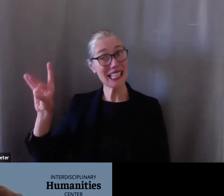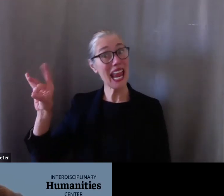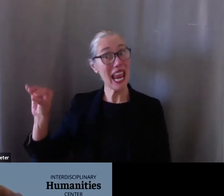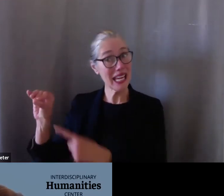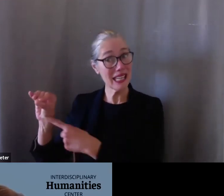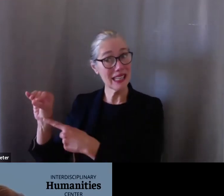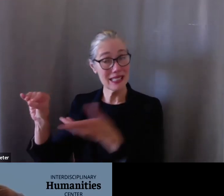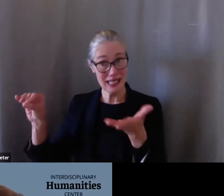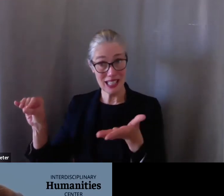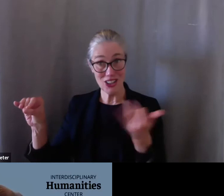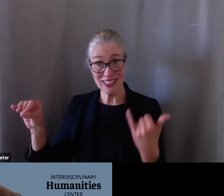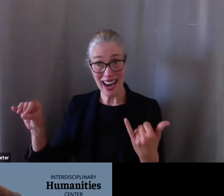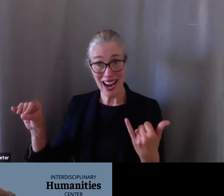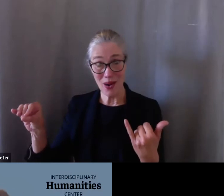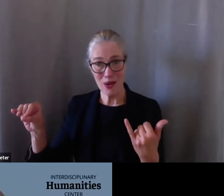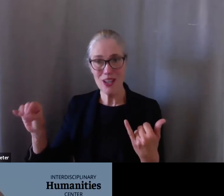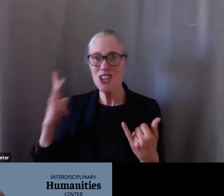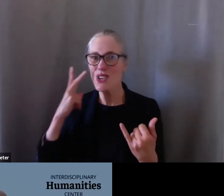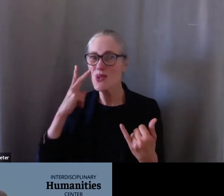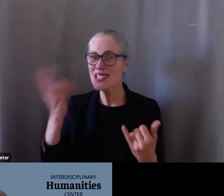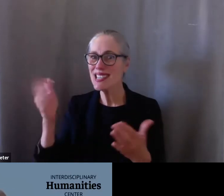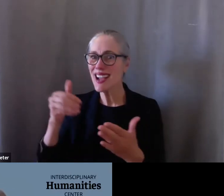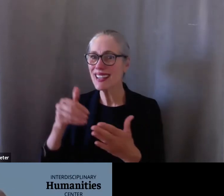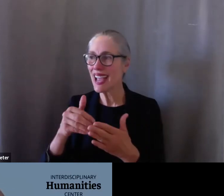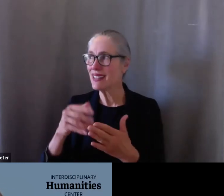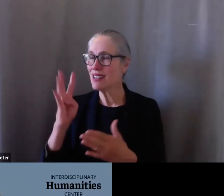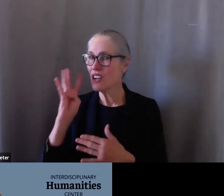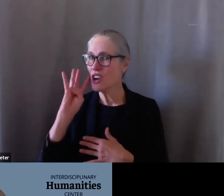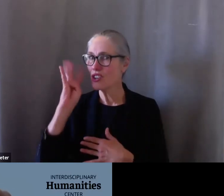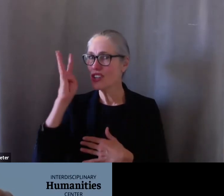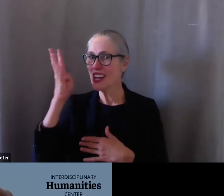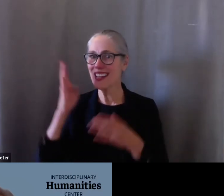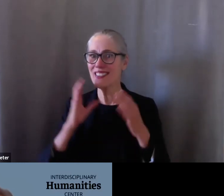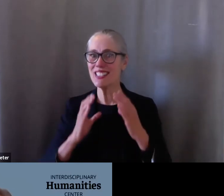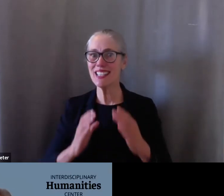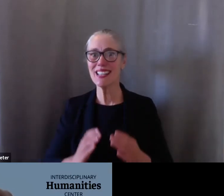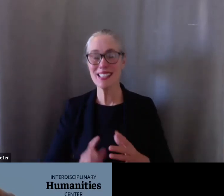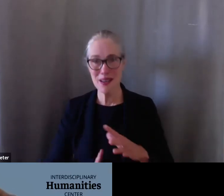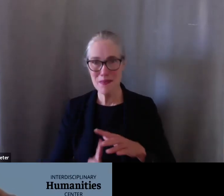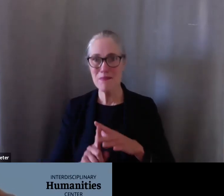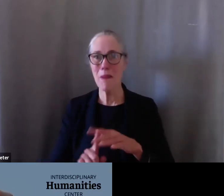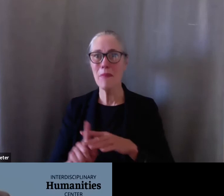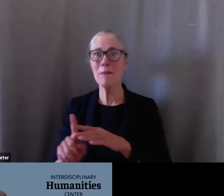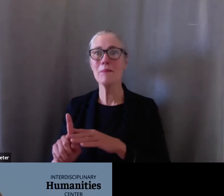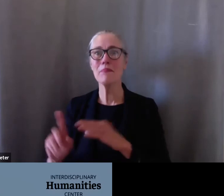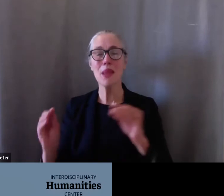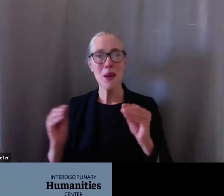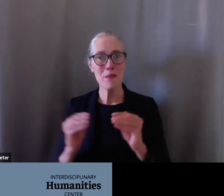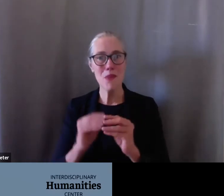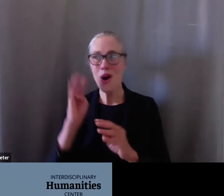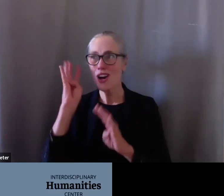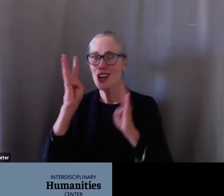that direction, but it really didn't pan out. And it seems that the direction of creative capitalism now is towards